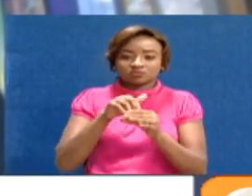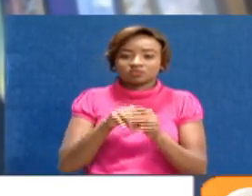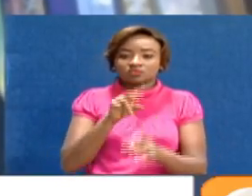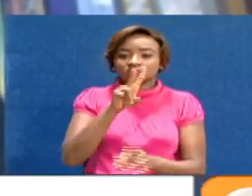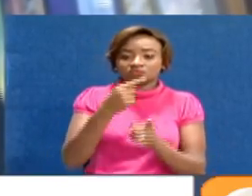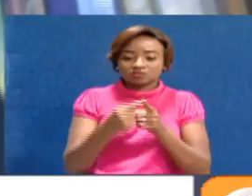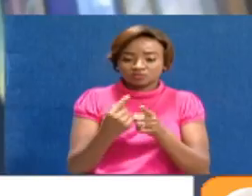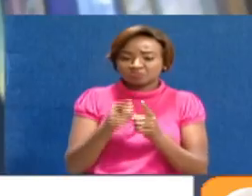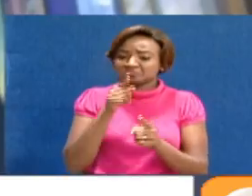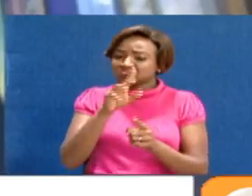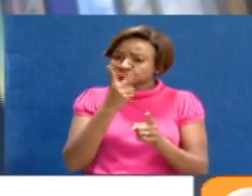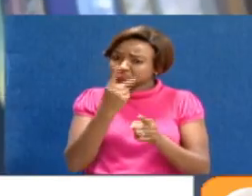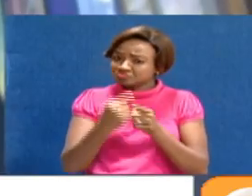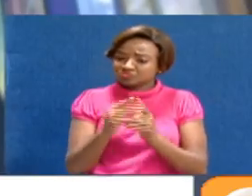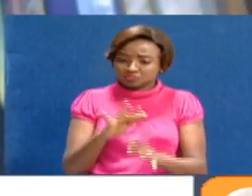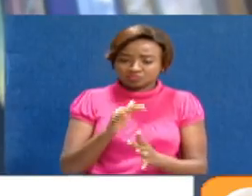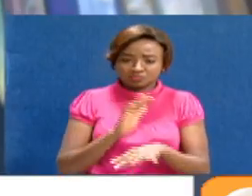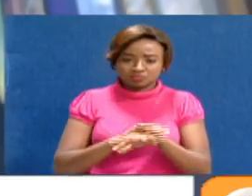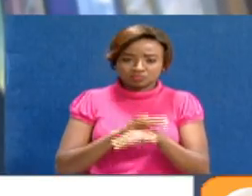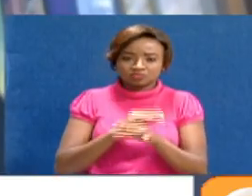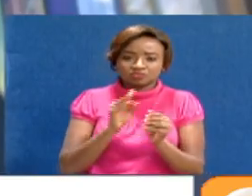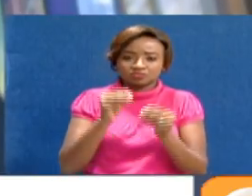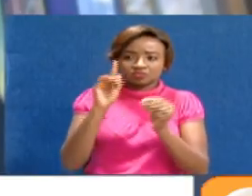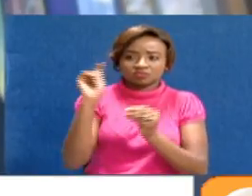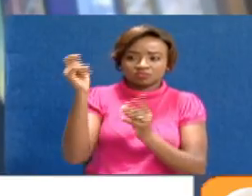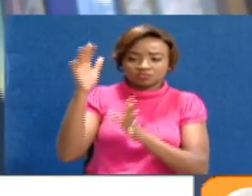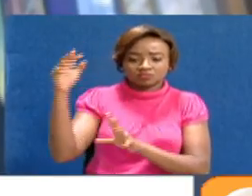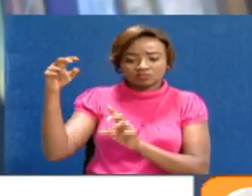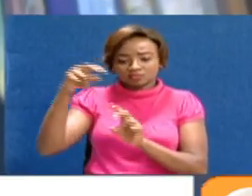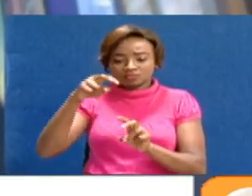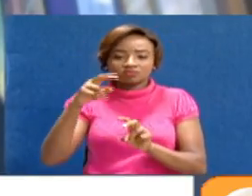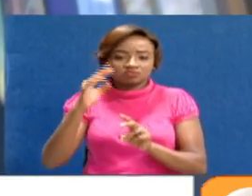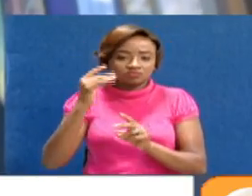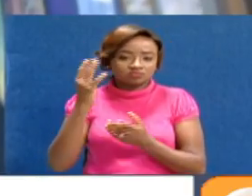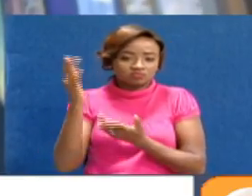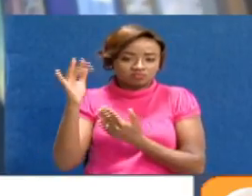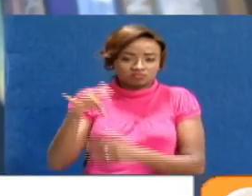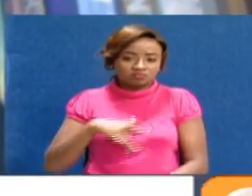case. That would be good to just give Kenyans that hope that impunity